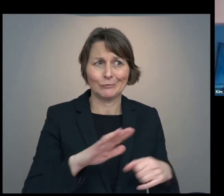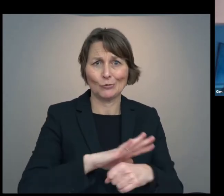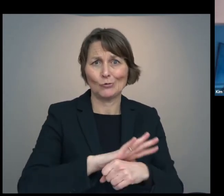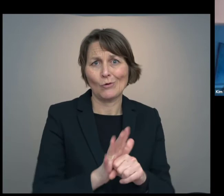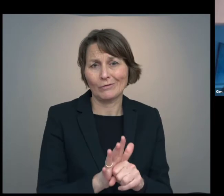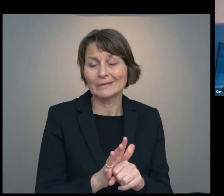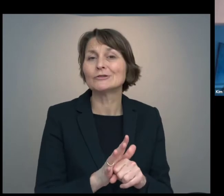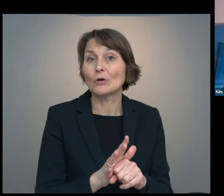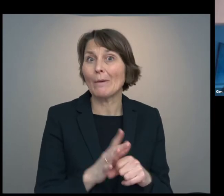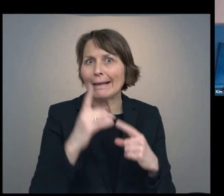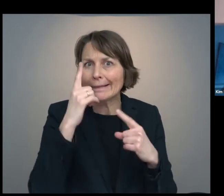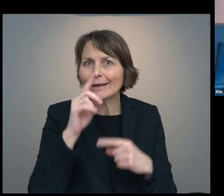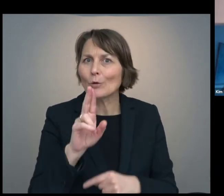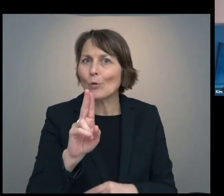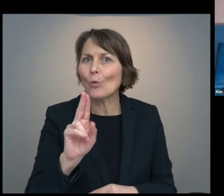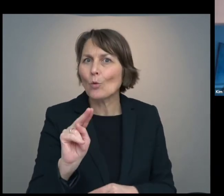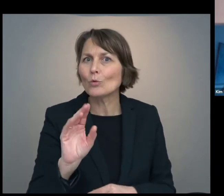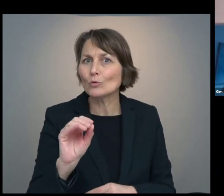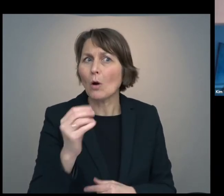example.